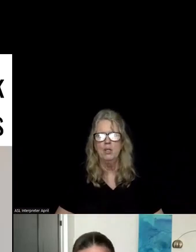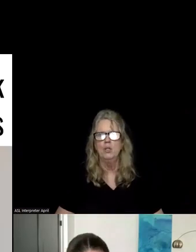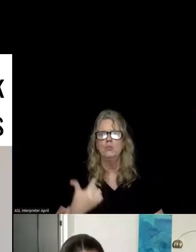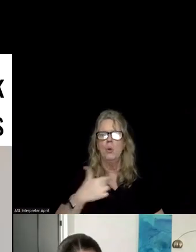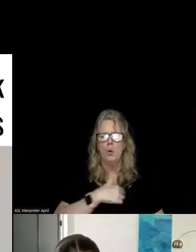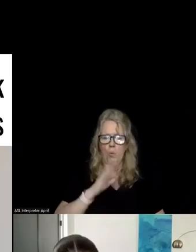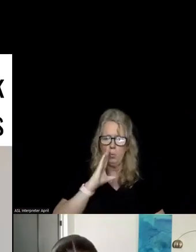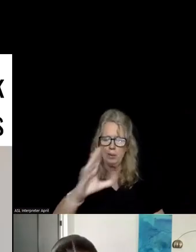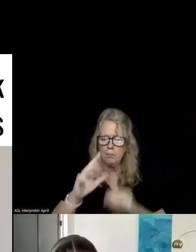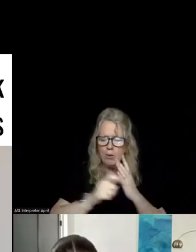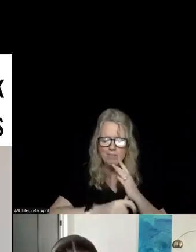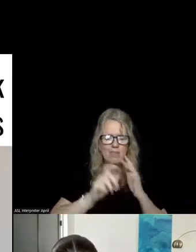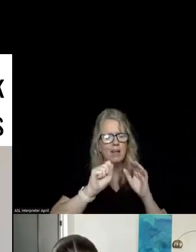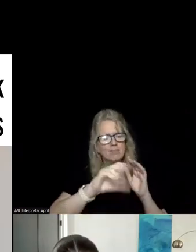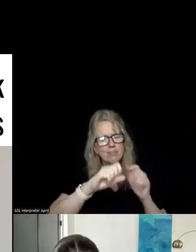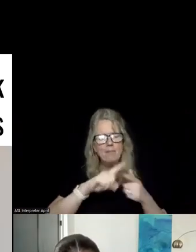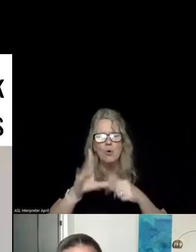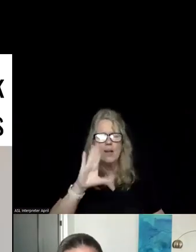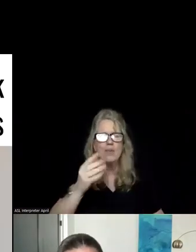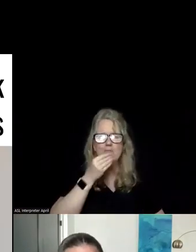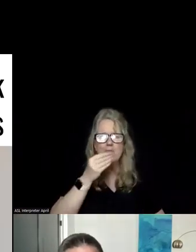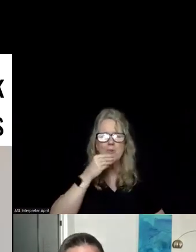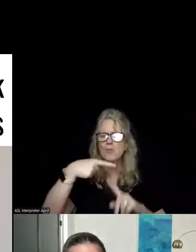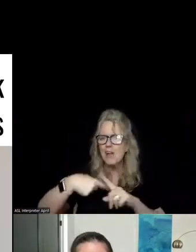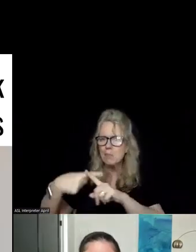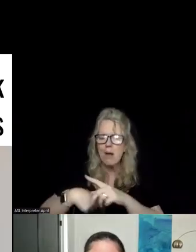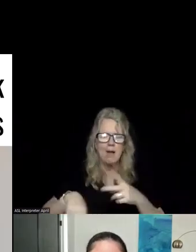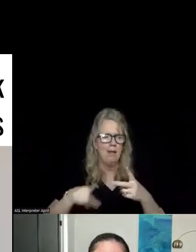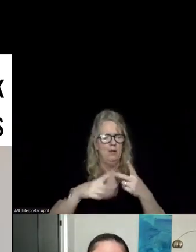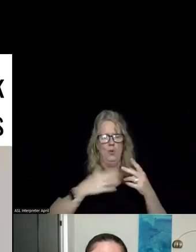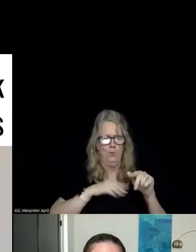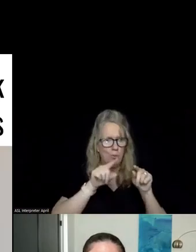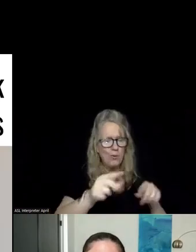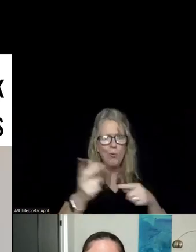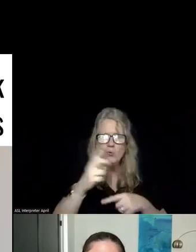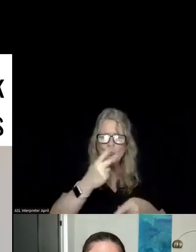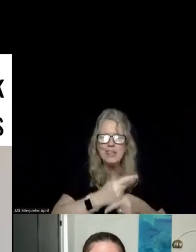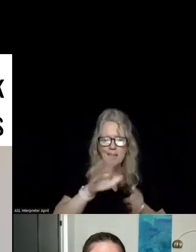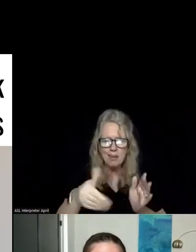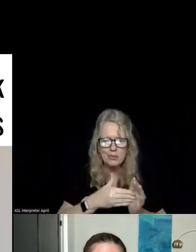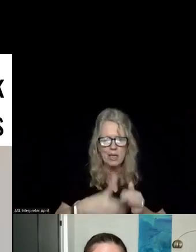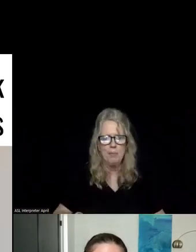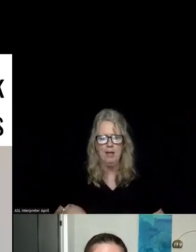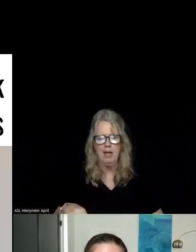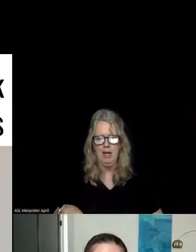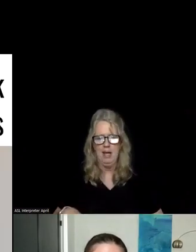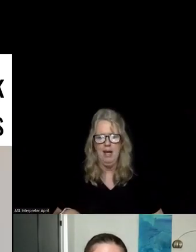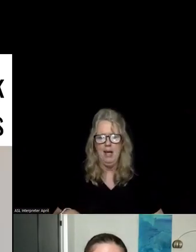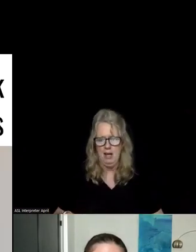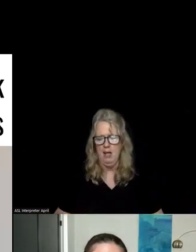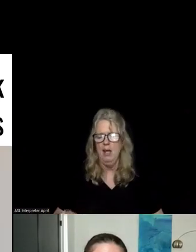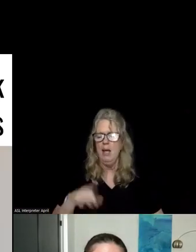in their packages for food monthly. We go to daycare centers or in their daycare centers in